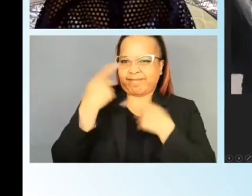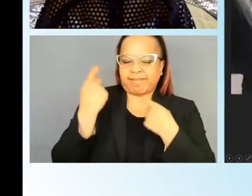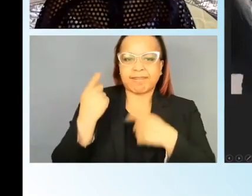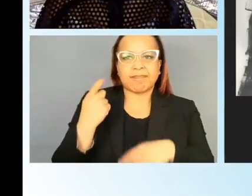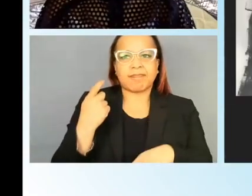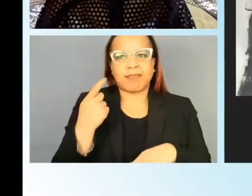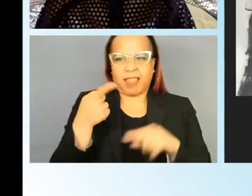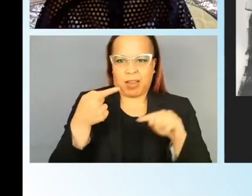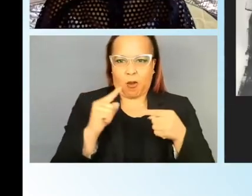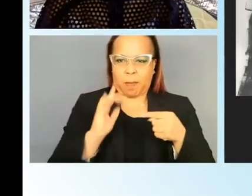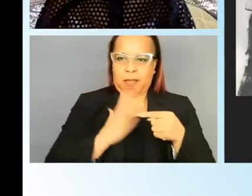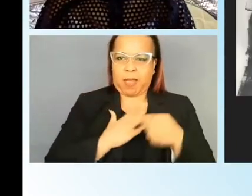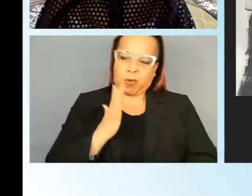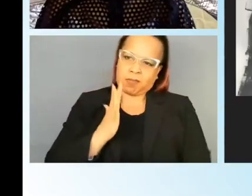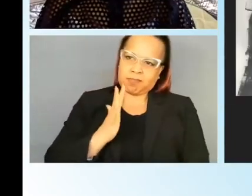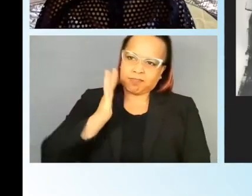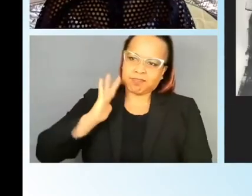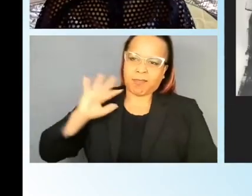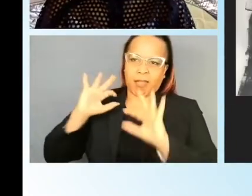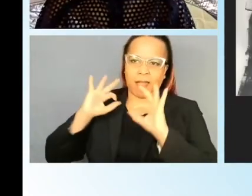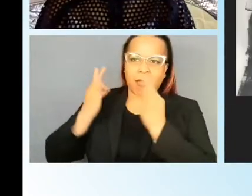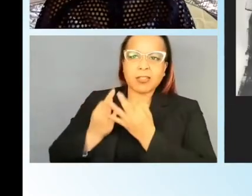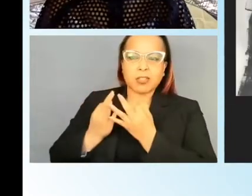to our ancestors?